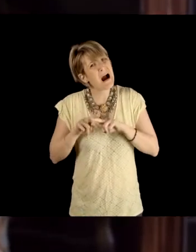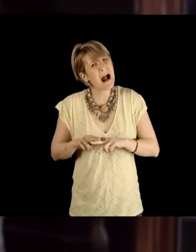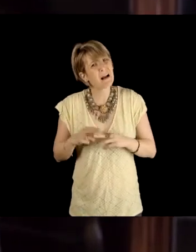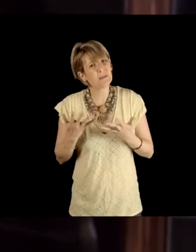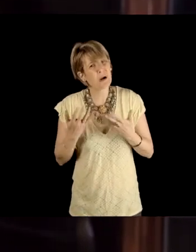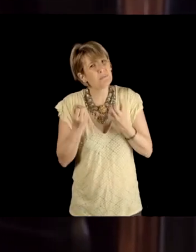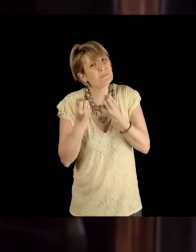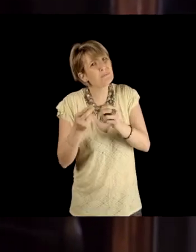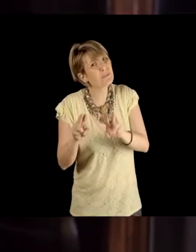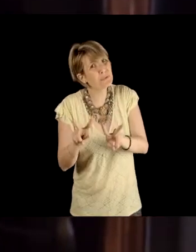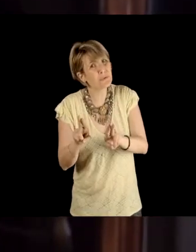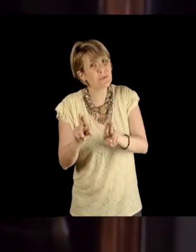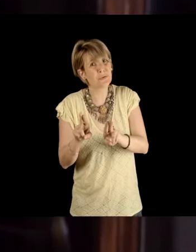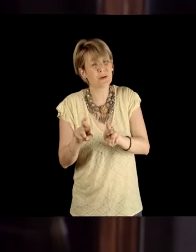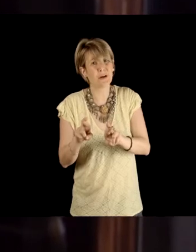what would you expect?